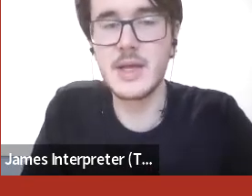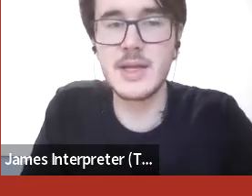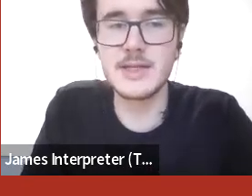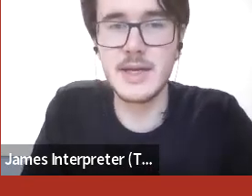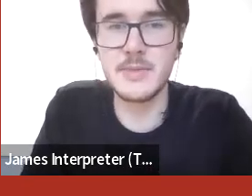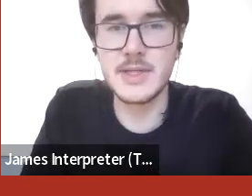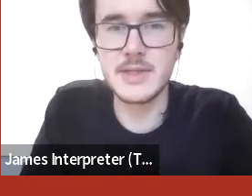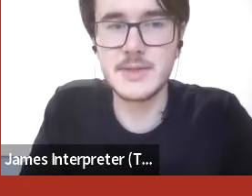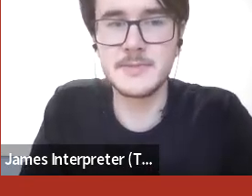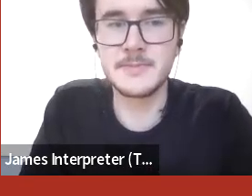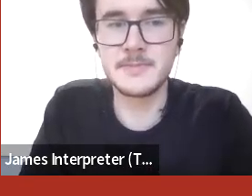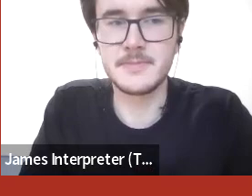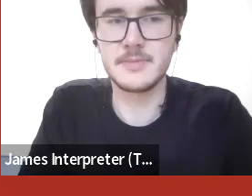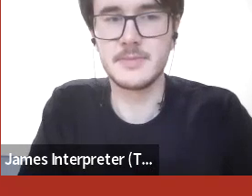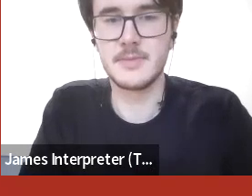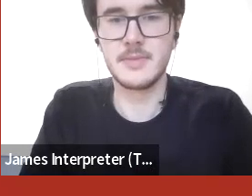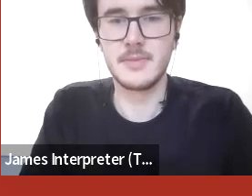over. Next slide, please.